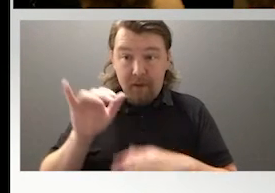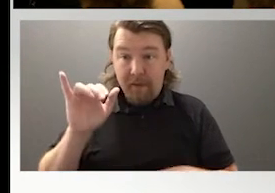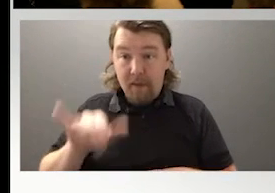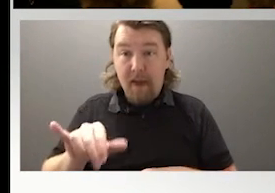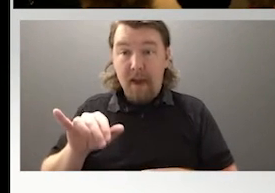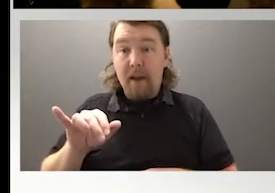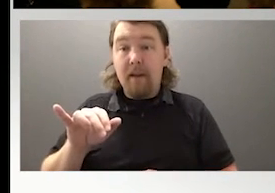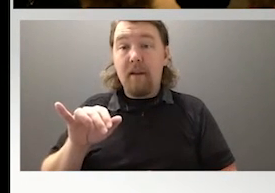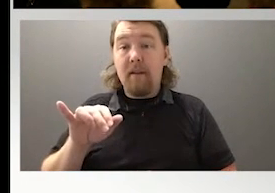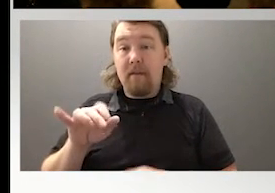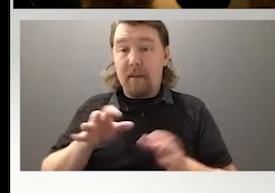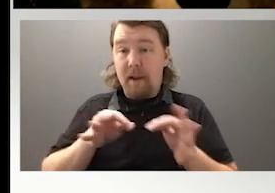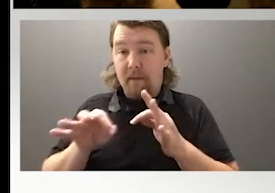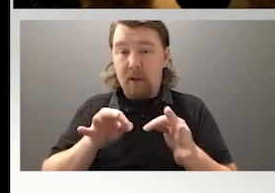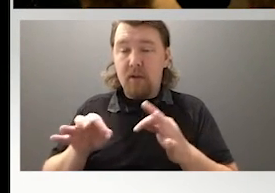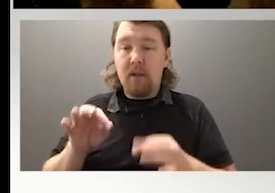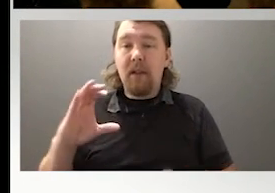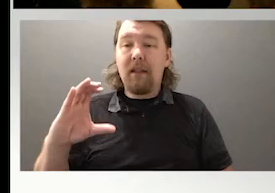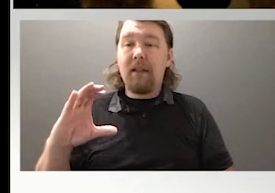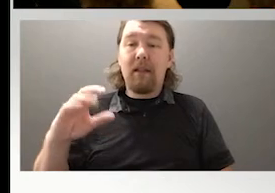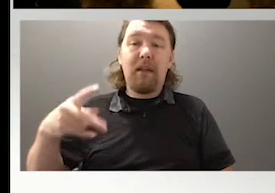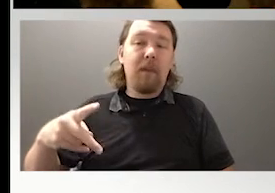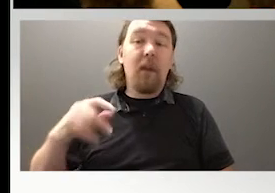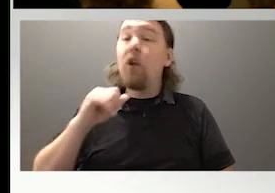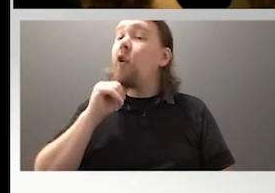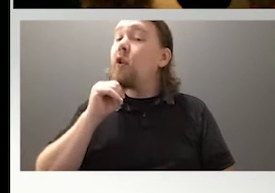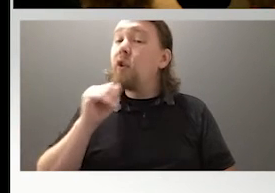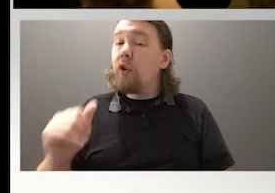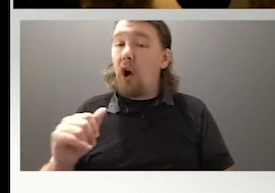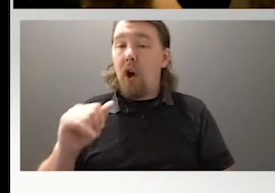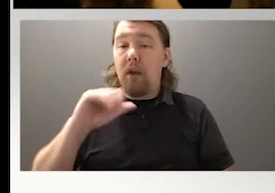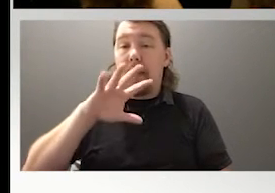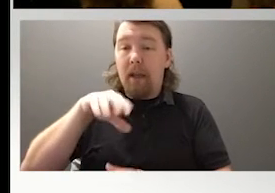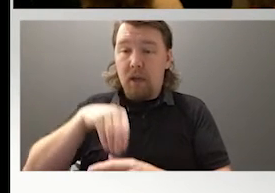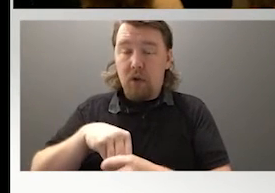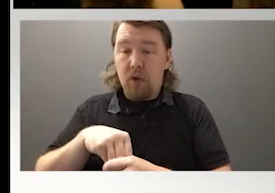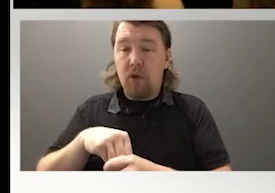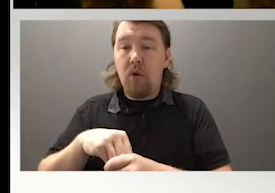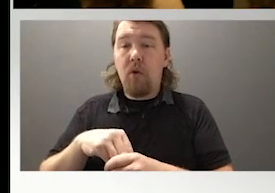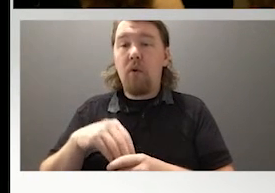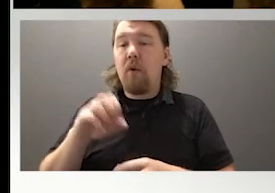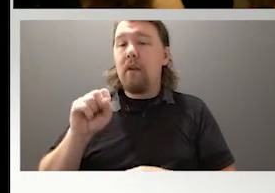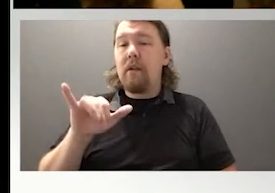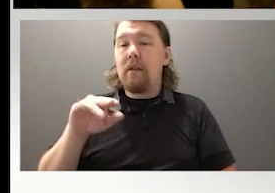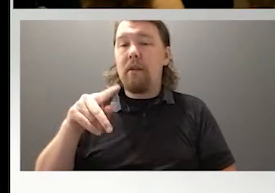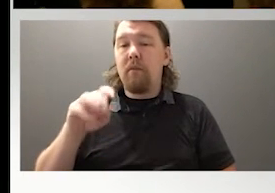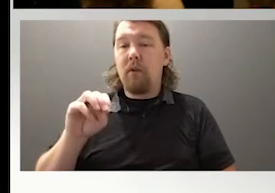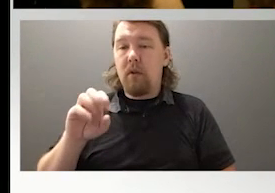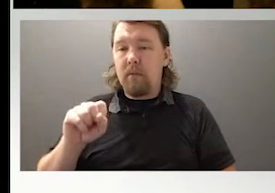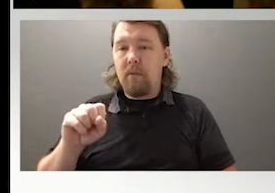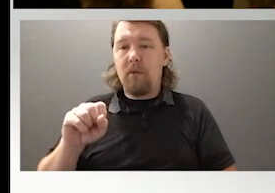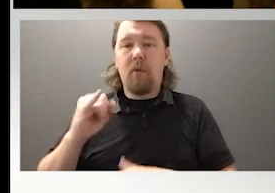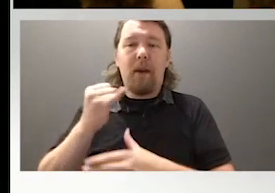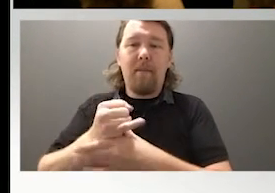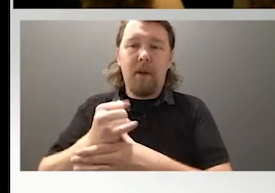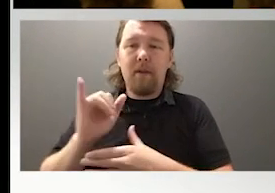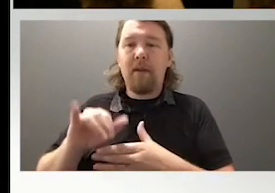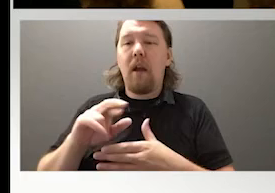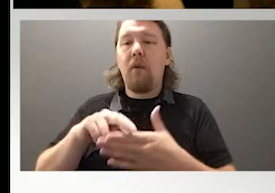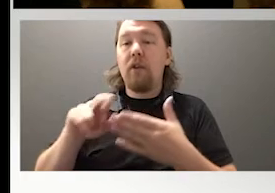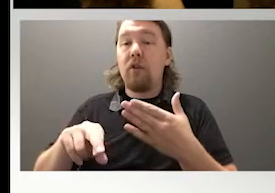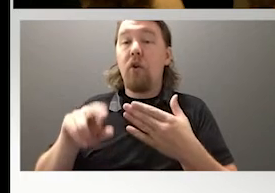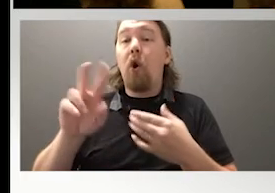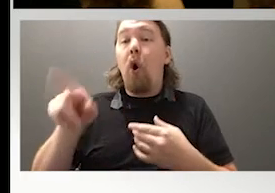definition, cerebral palsy does not include those symptoms or impairments resulting solely